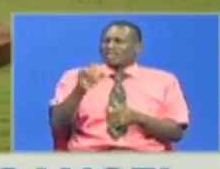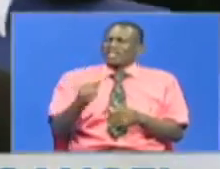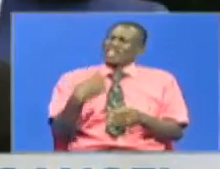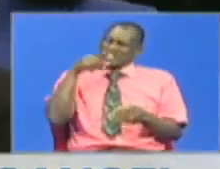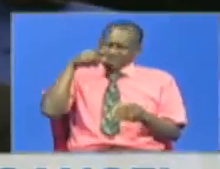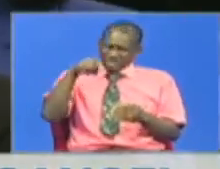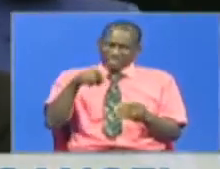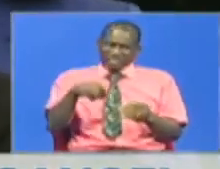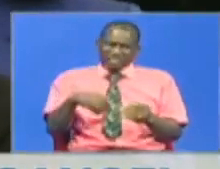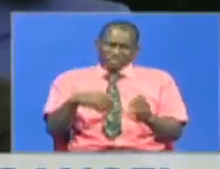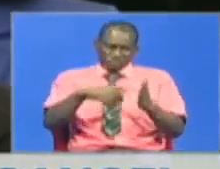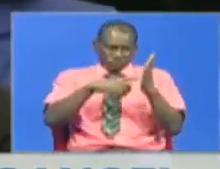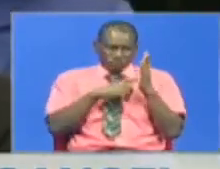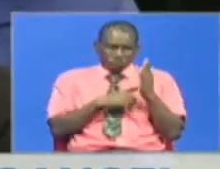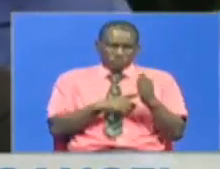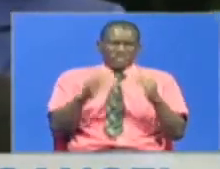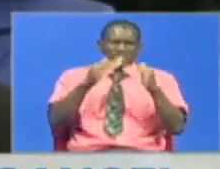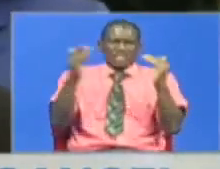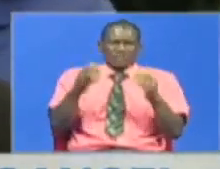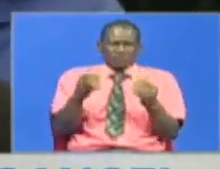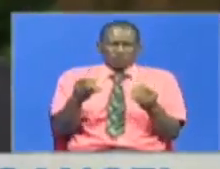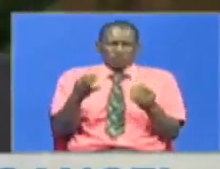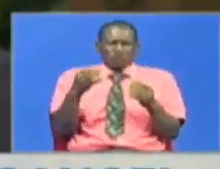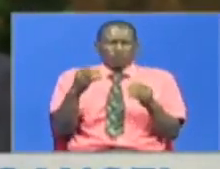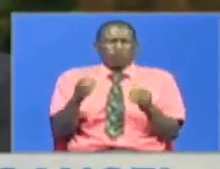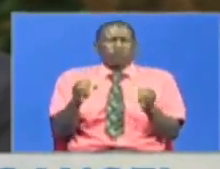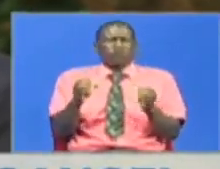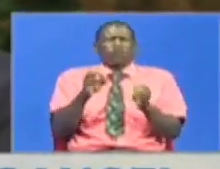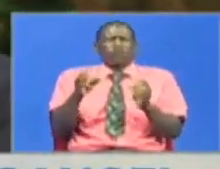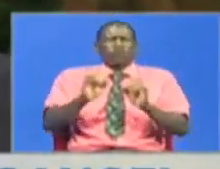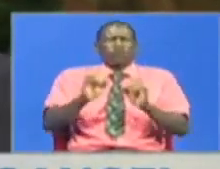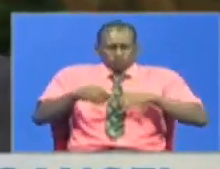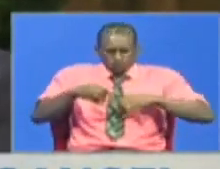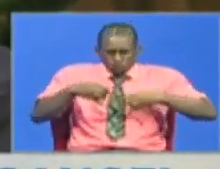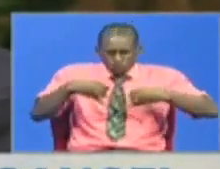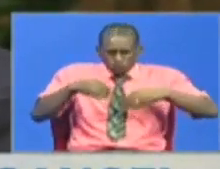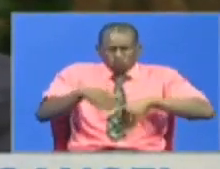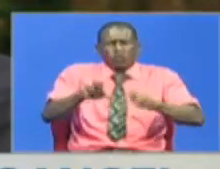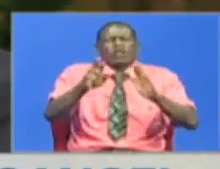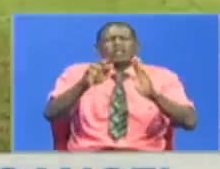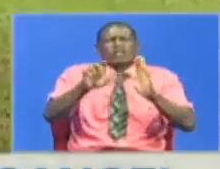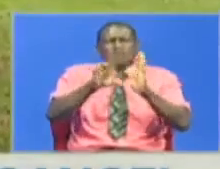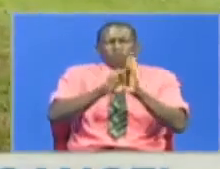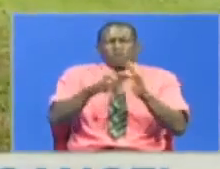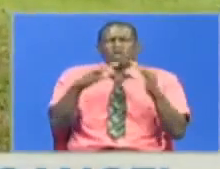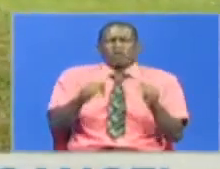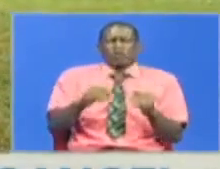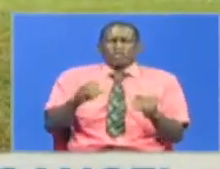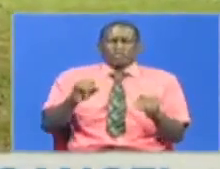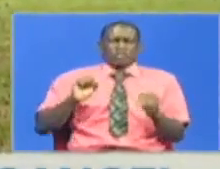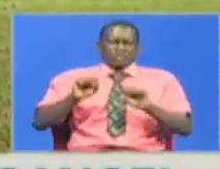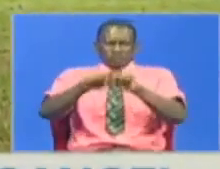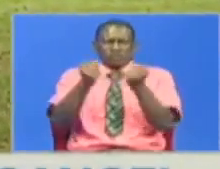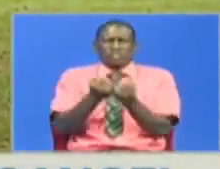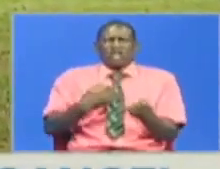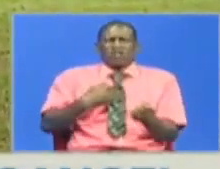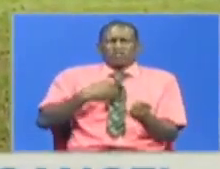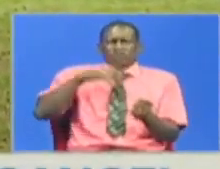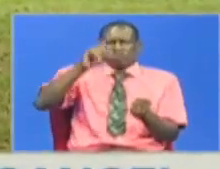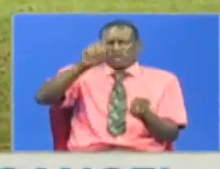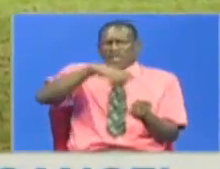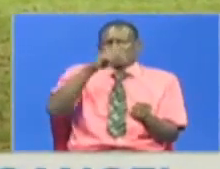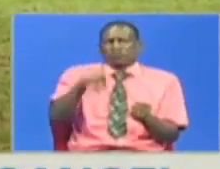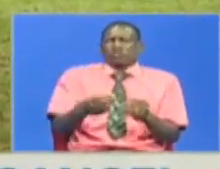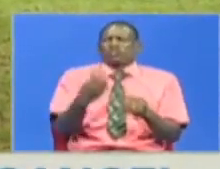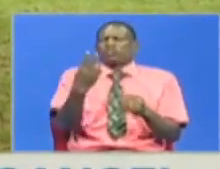of the level of impunity they are dealing with. The Society's counsel had revoked the 24 names in May this